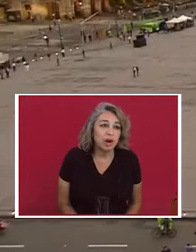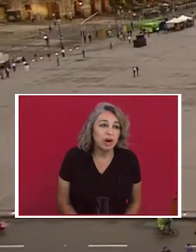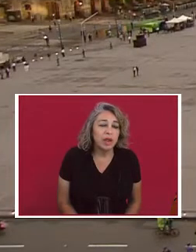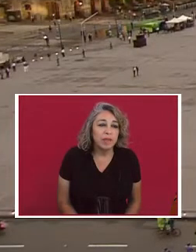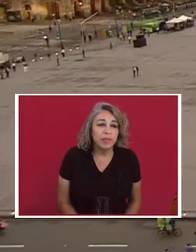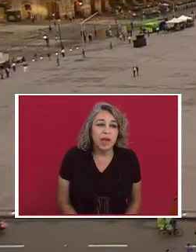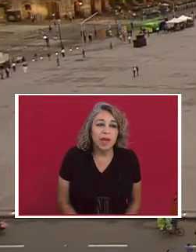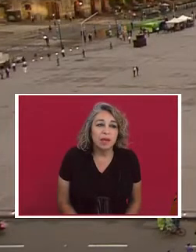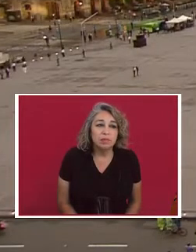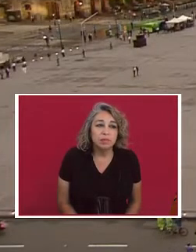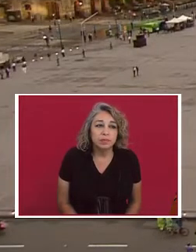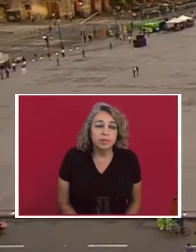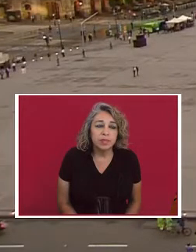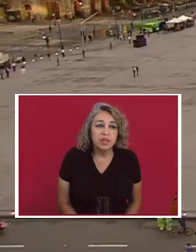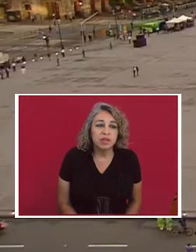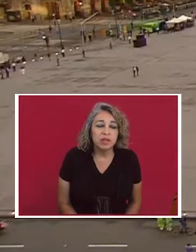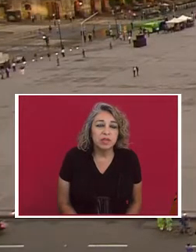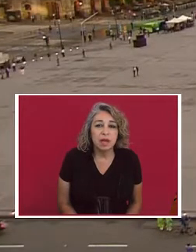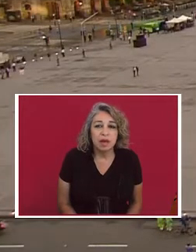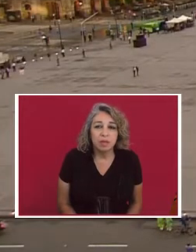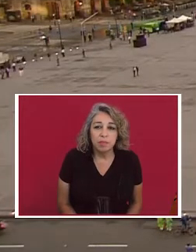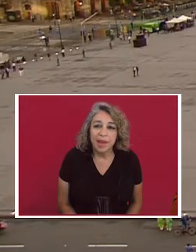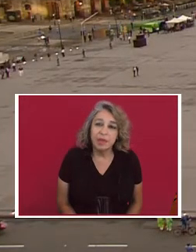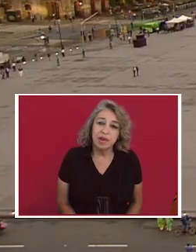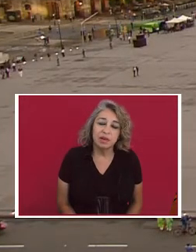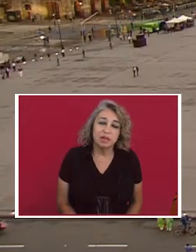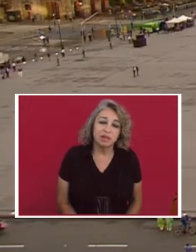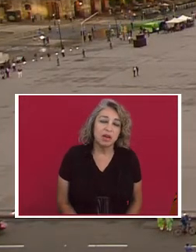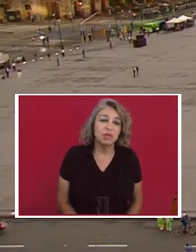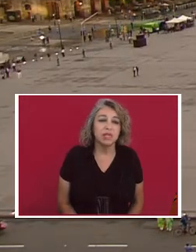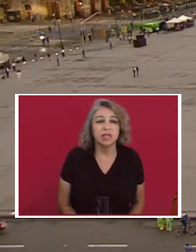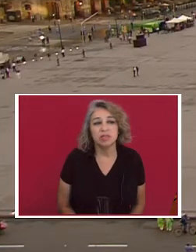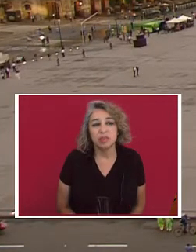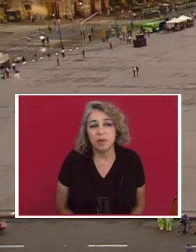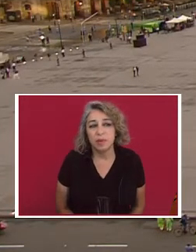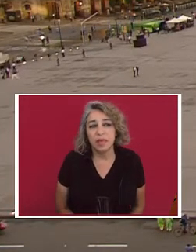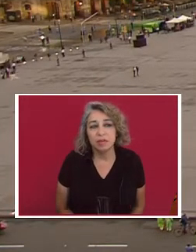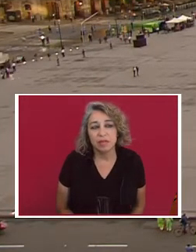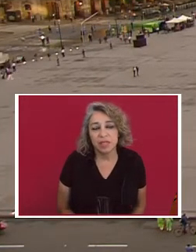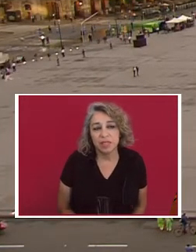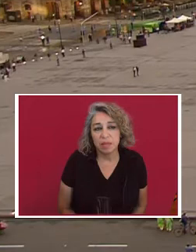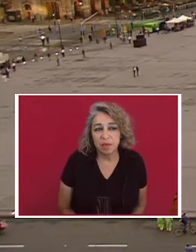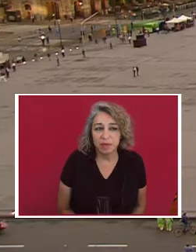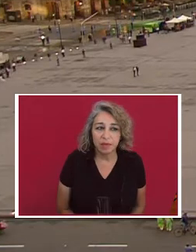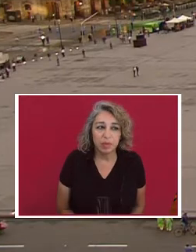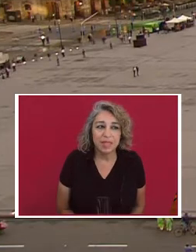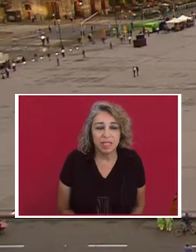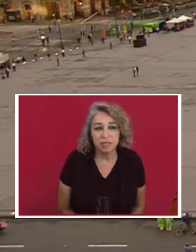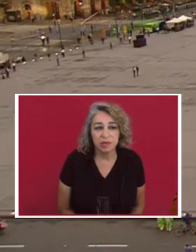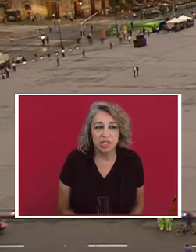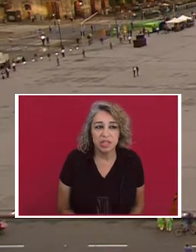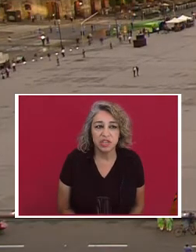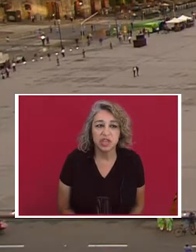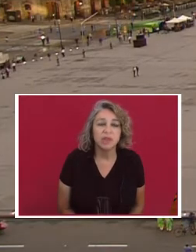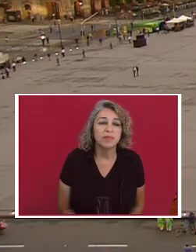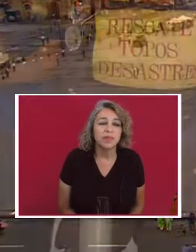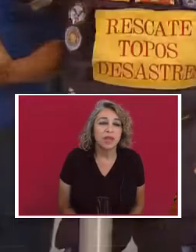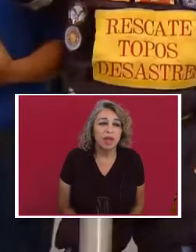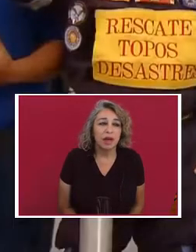floor, you know, there was barriers or obstacles. So I'm going to be using some of the president's